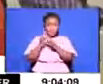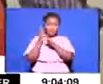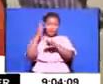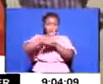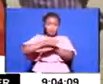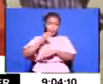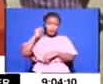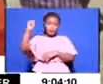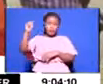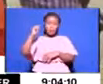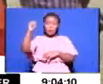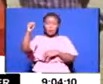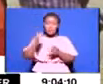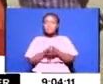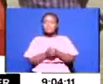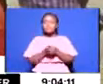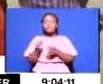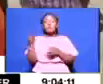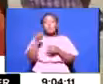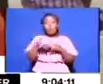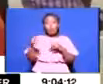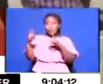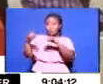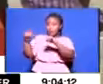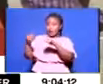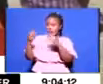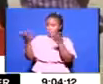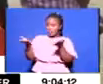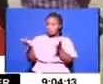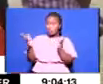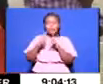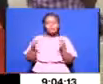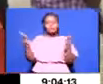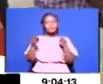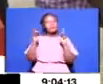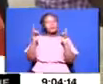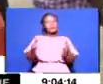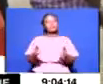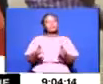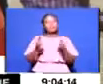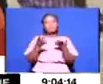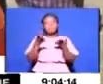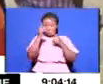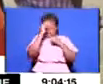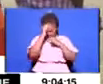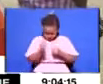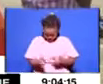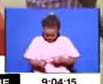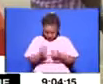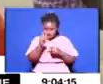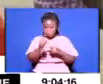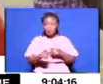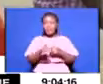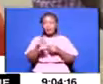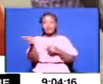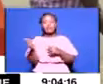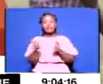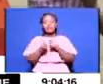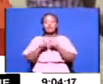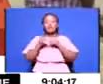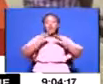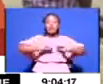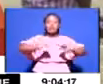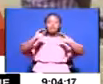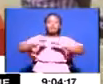We have been told to maintain peace. We have been told to respect each other. We have been taught a lot about the problems that we're